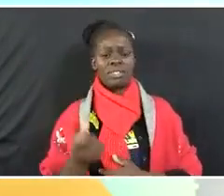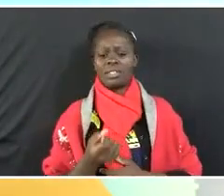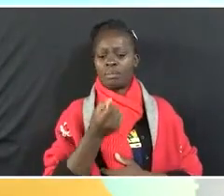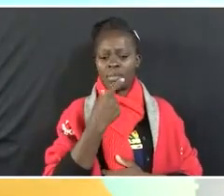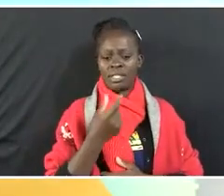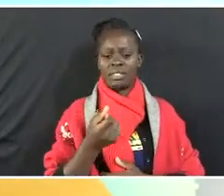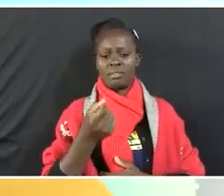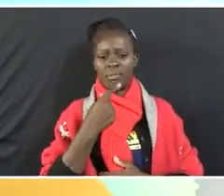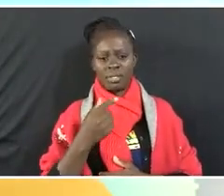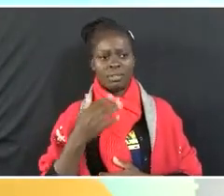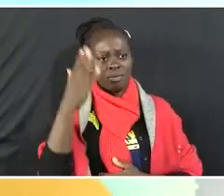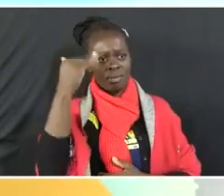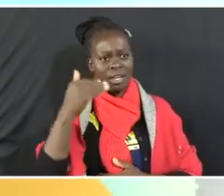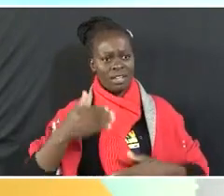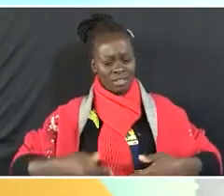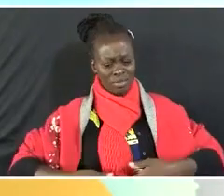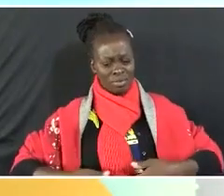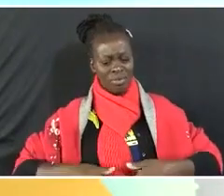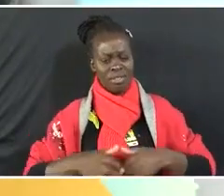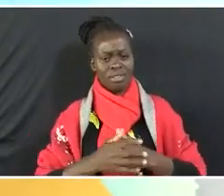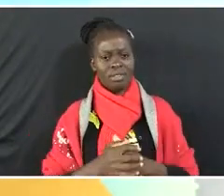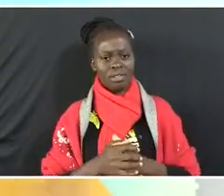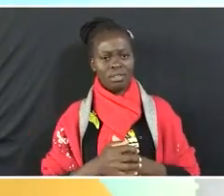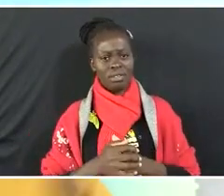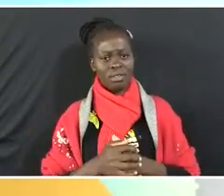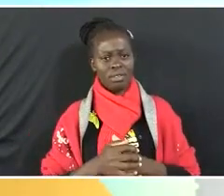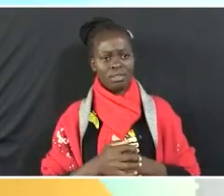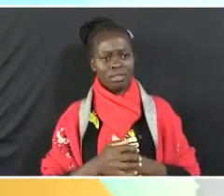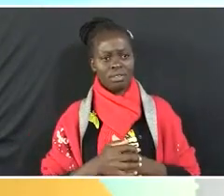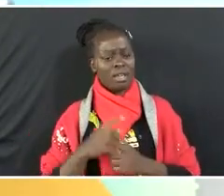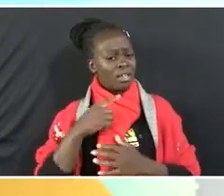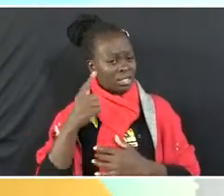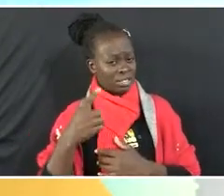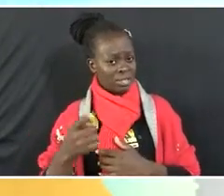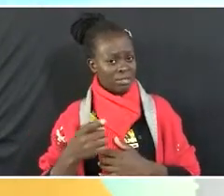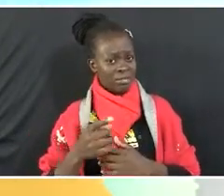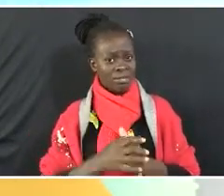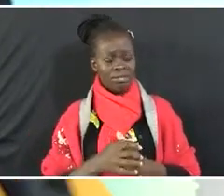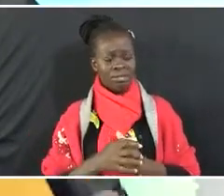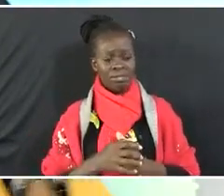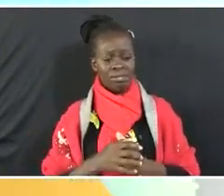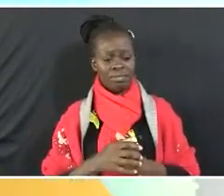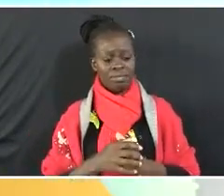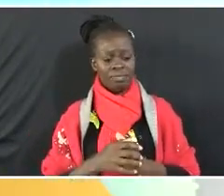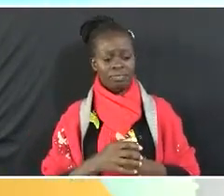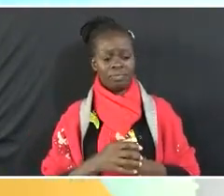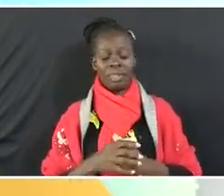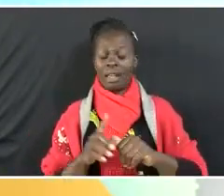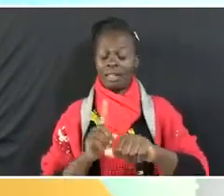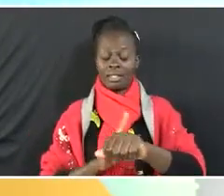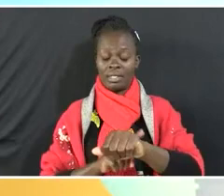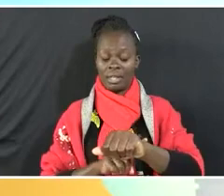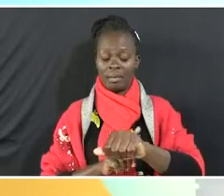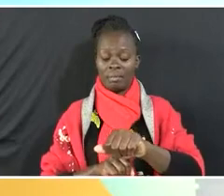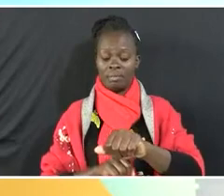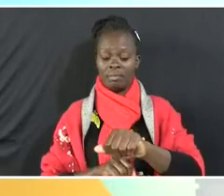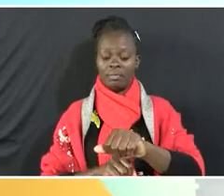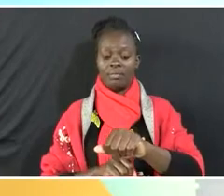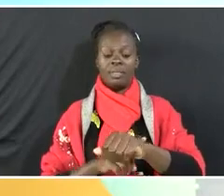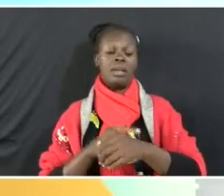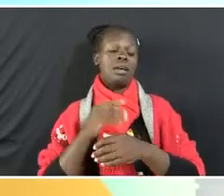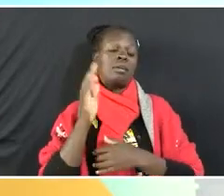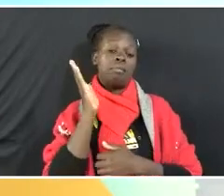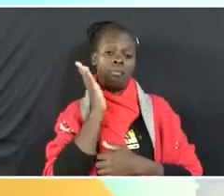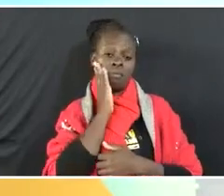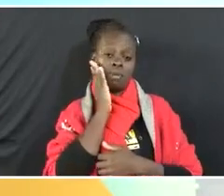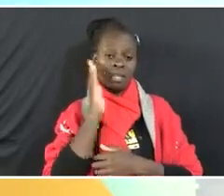people. Let me tell you, and then when it comes to Mother's Day, No, you can't do